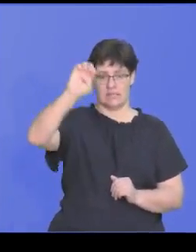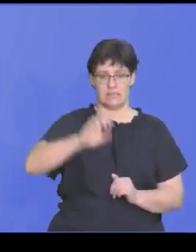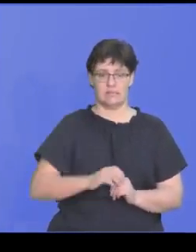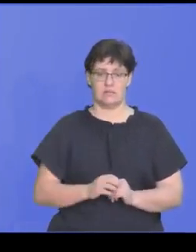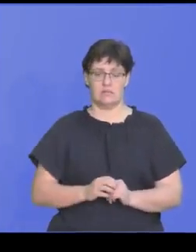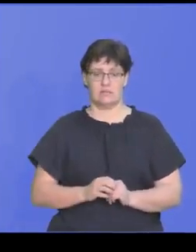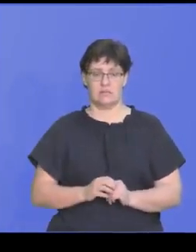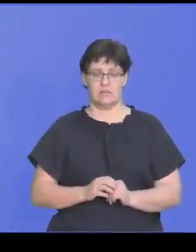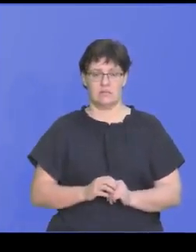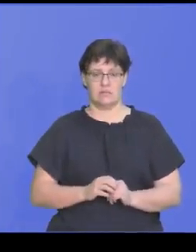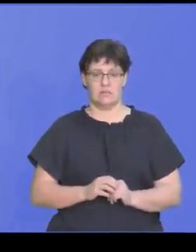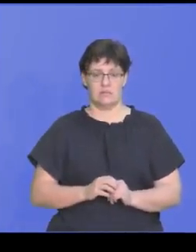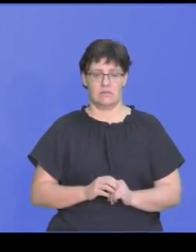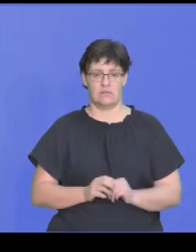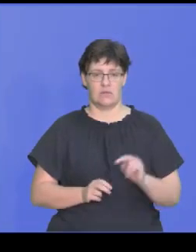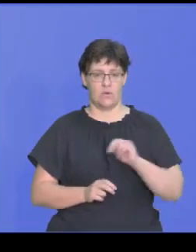northeast,